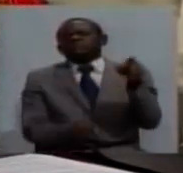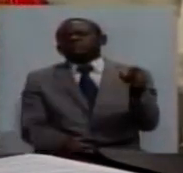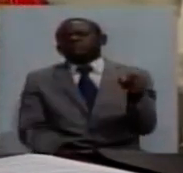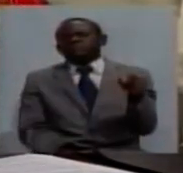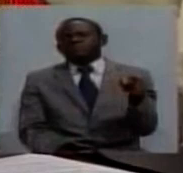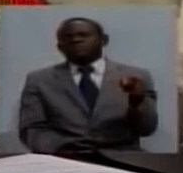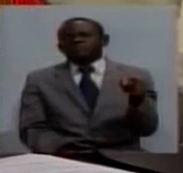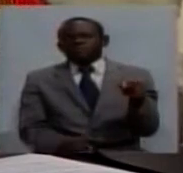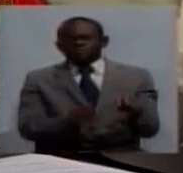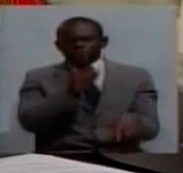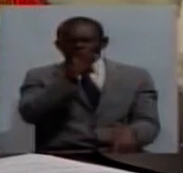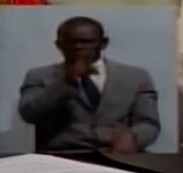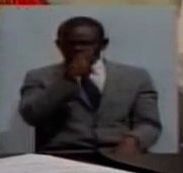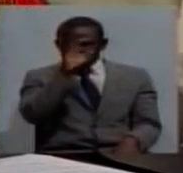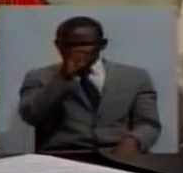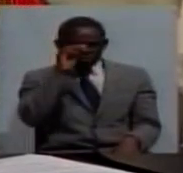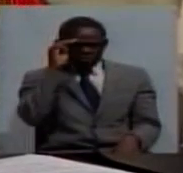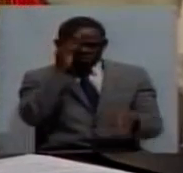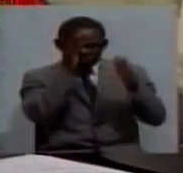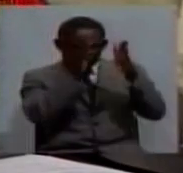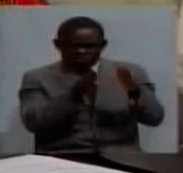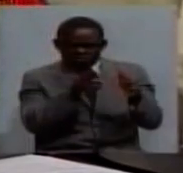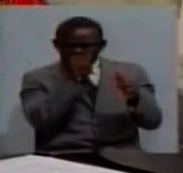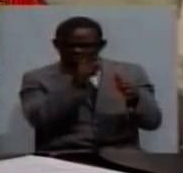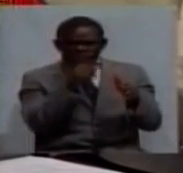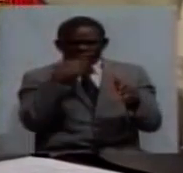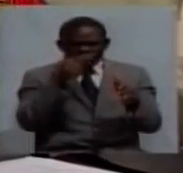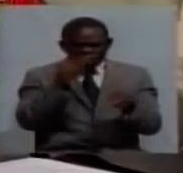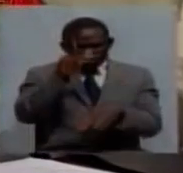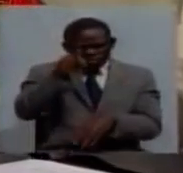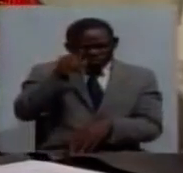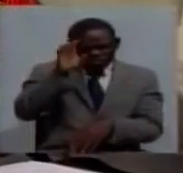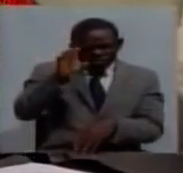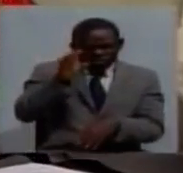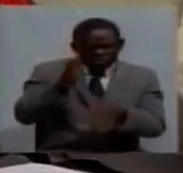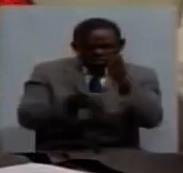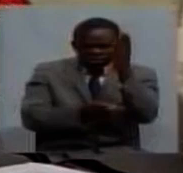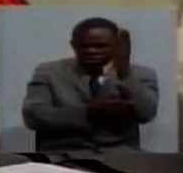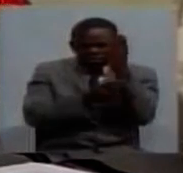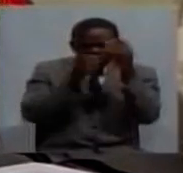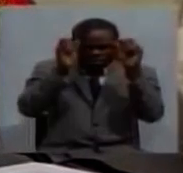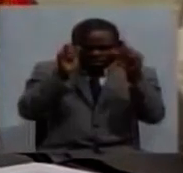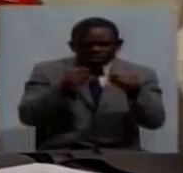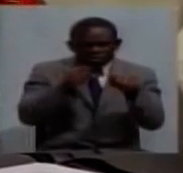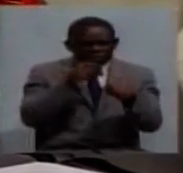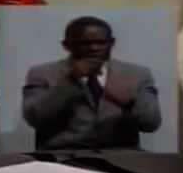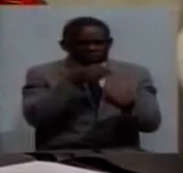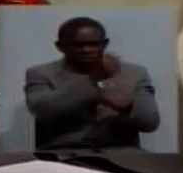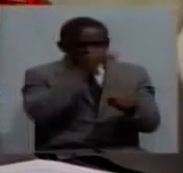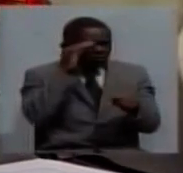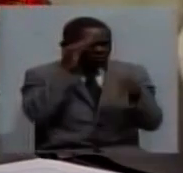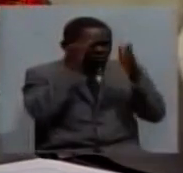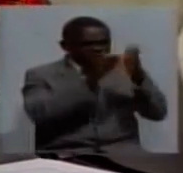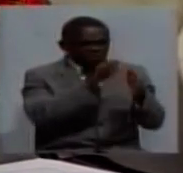he's organizing a symposium in July, I think, thereabout, to actually even